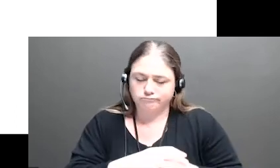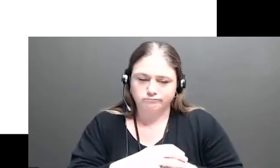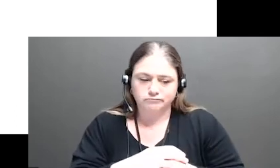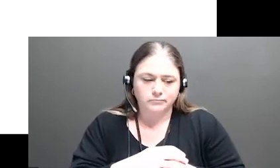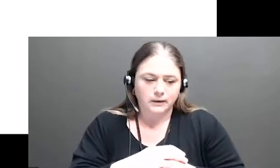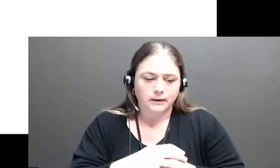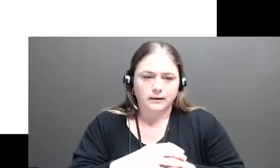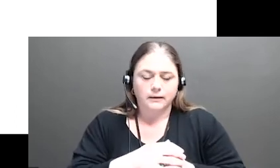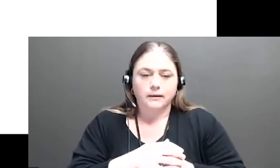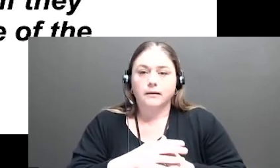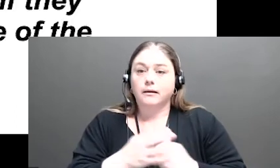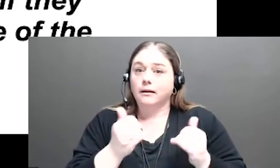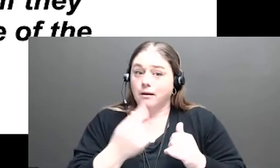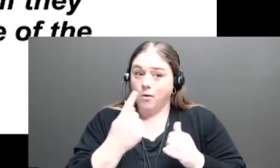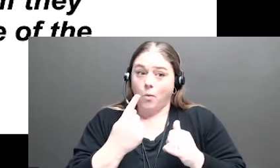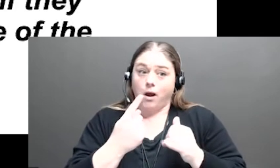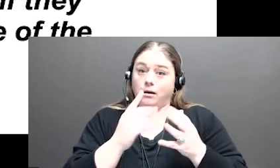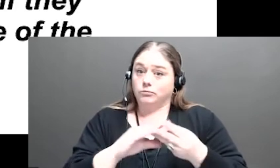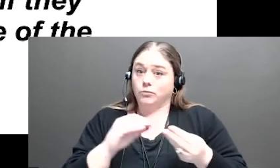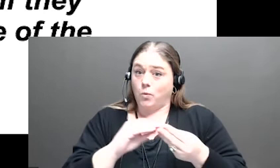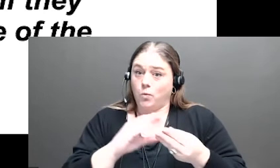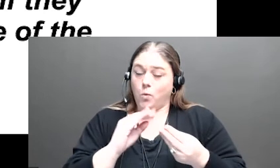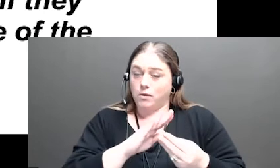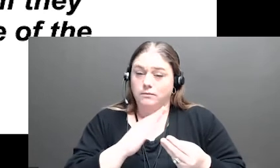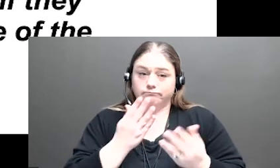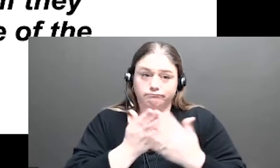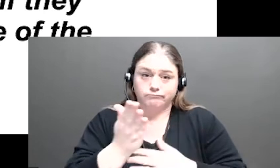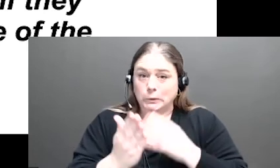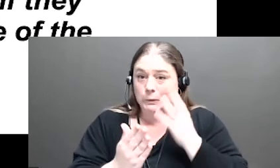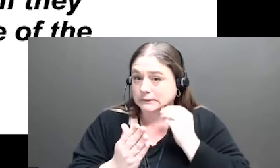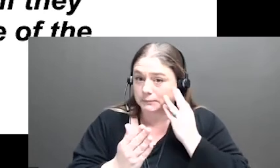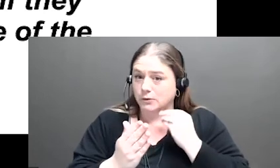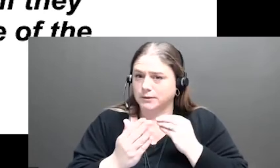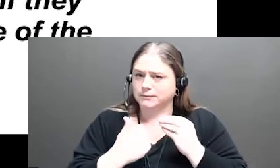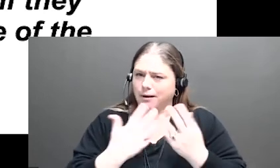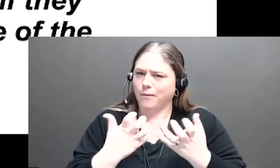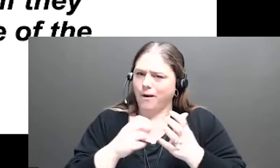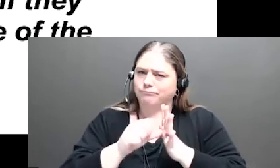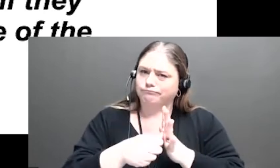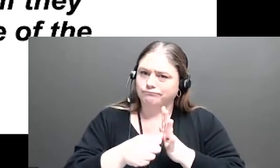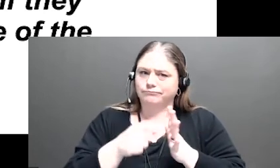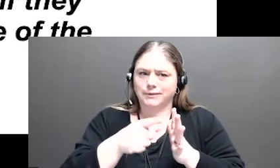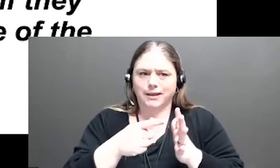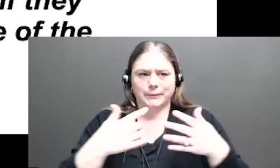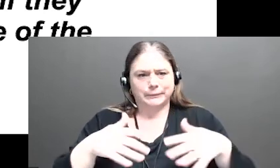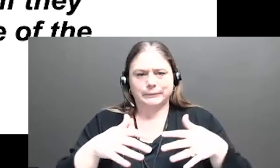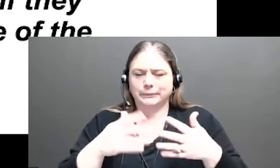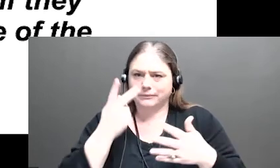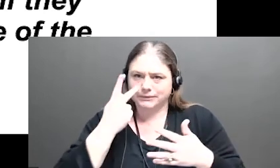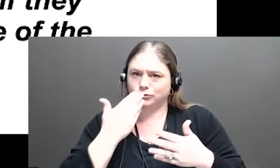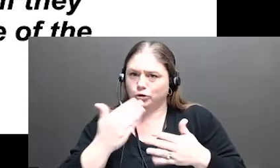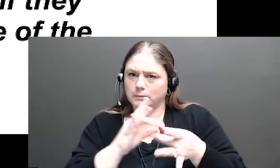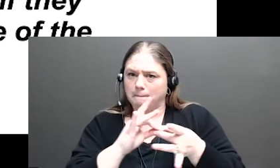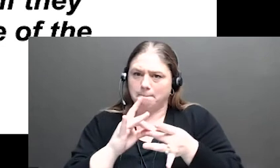a testimonial that I thought was really brilliant. And it really highlights what a great partnership can look like from